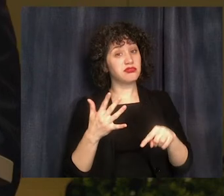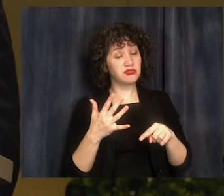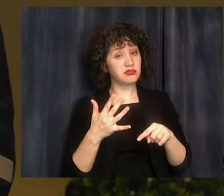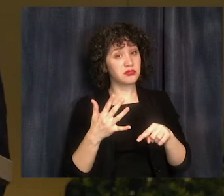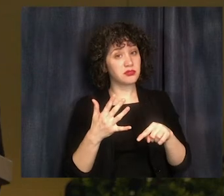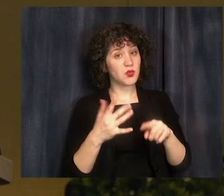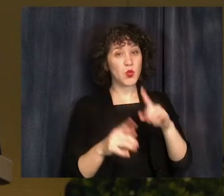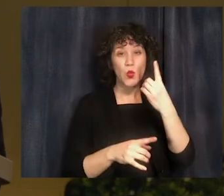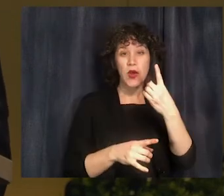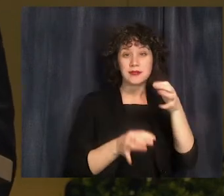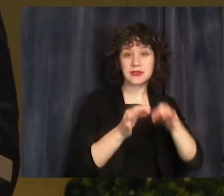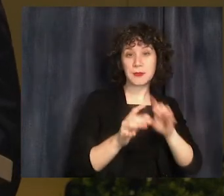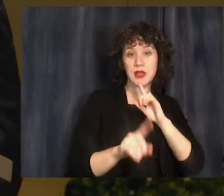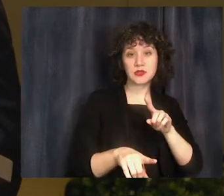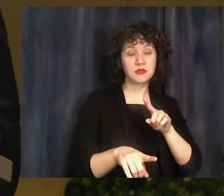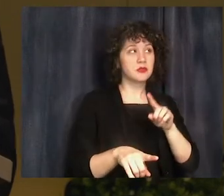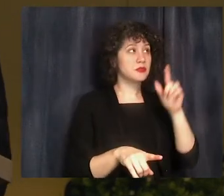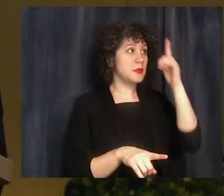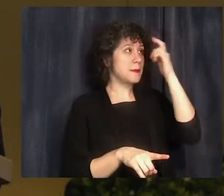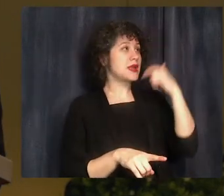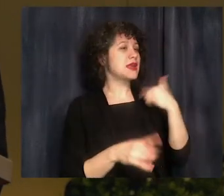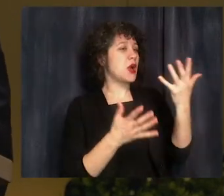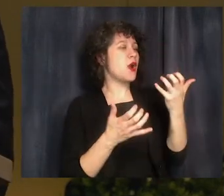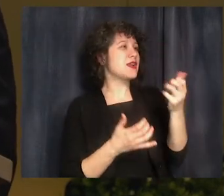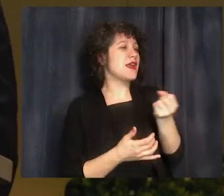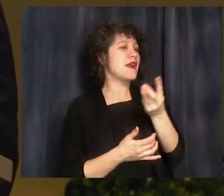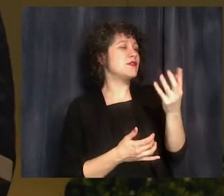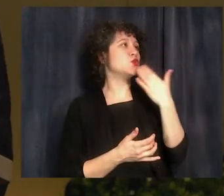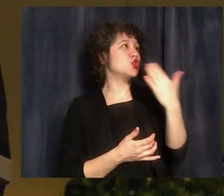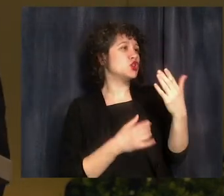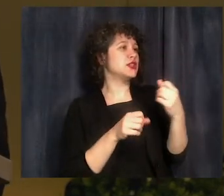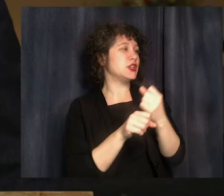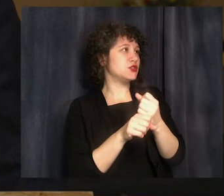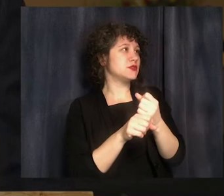saying, "Because I wanted a few good years."